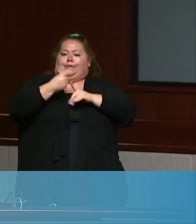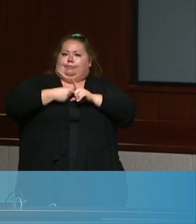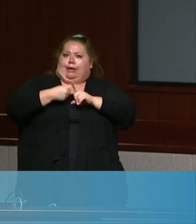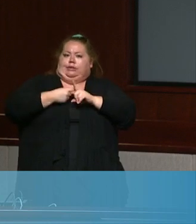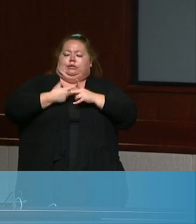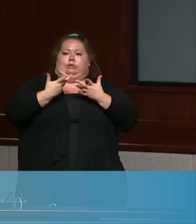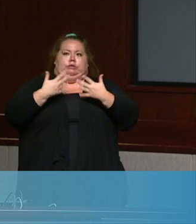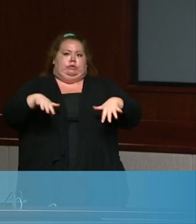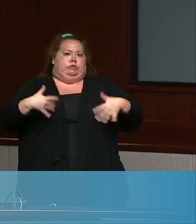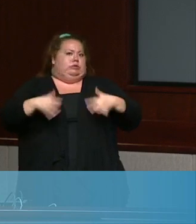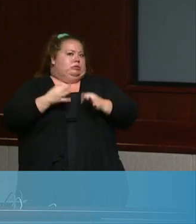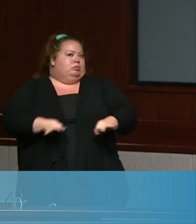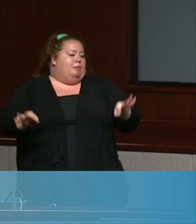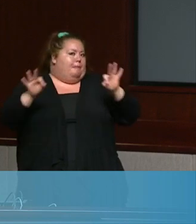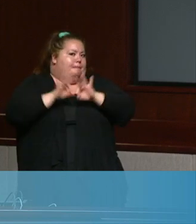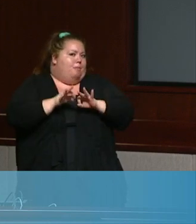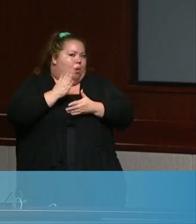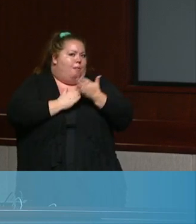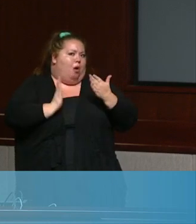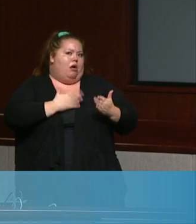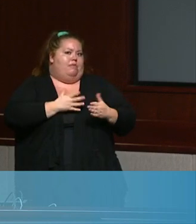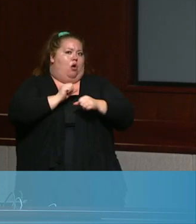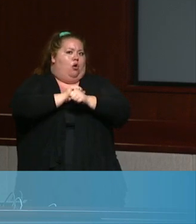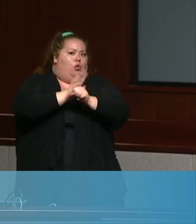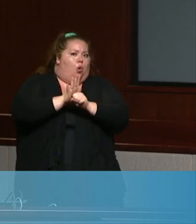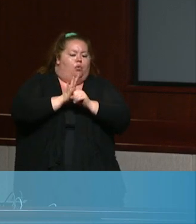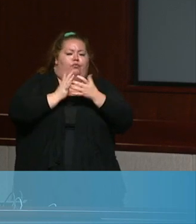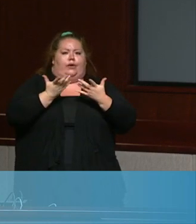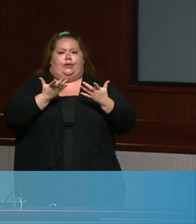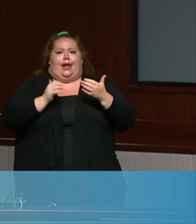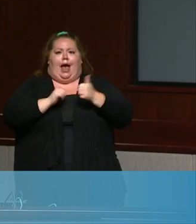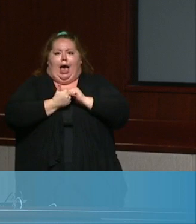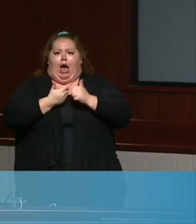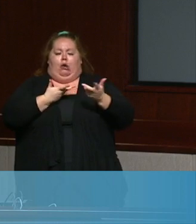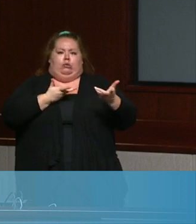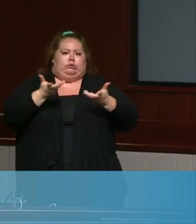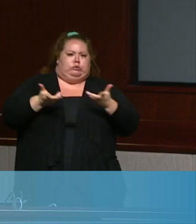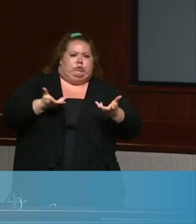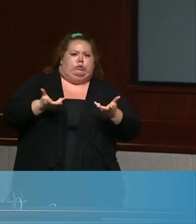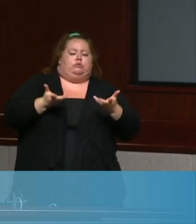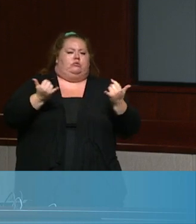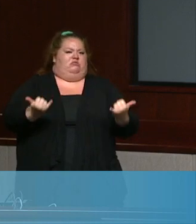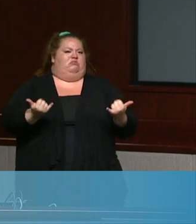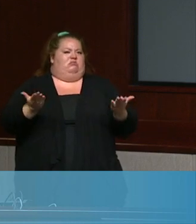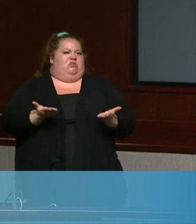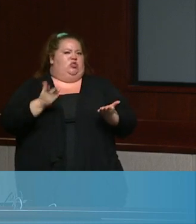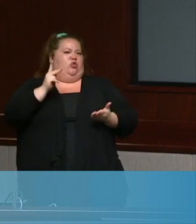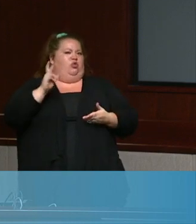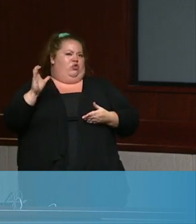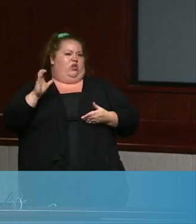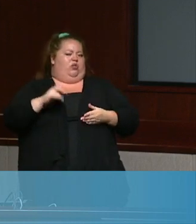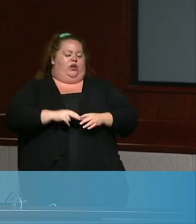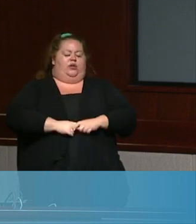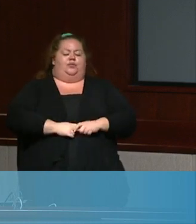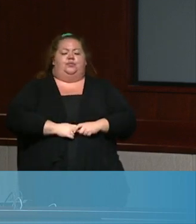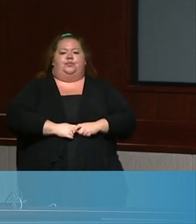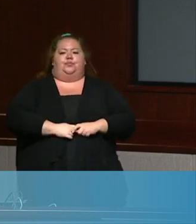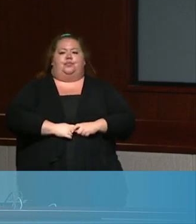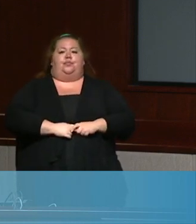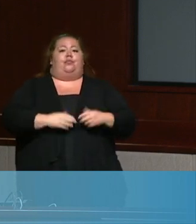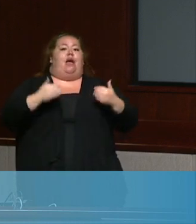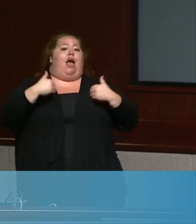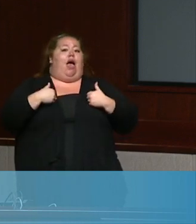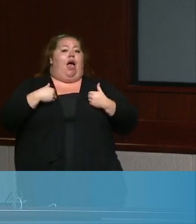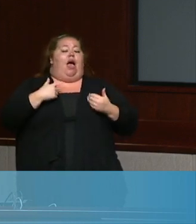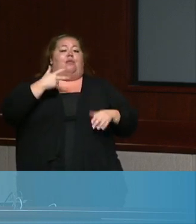part of dealing with COVID in our community. The other part of the Kern Recovers program is our personal protective